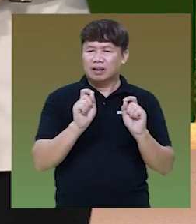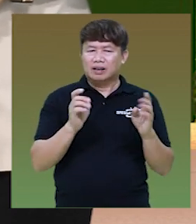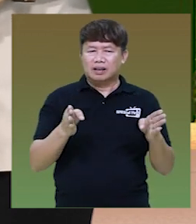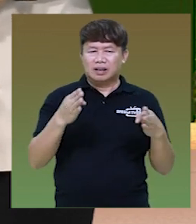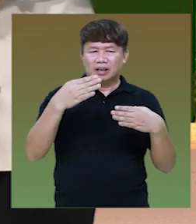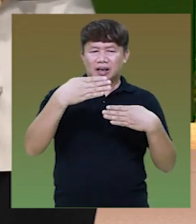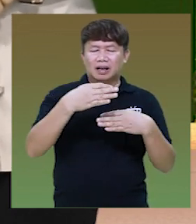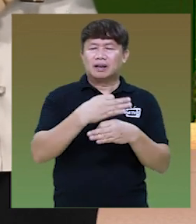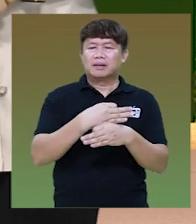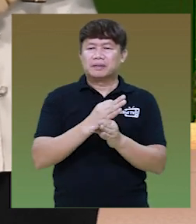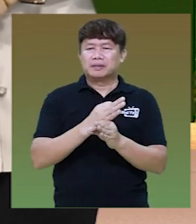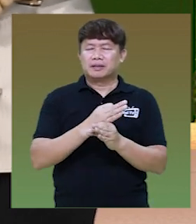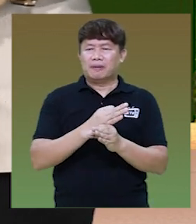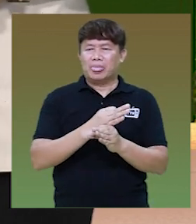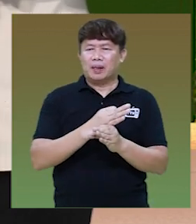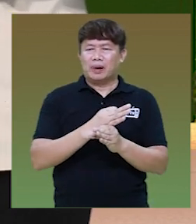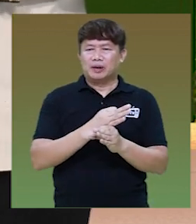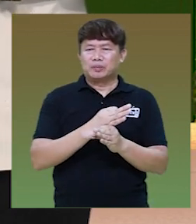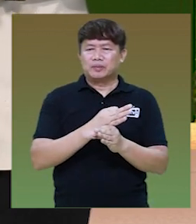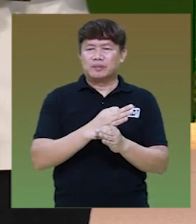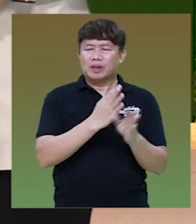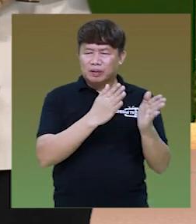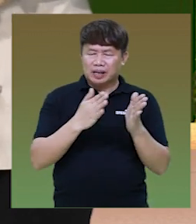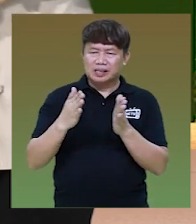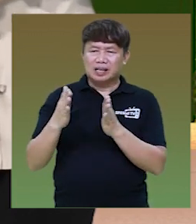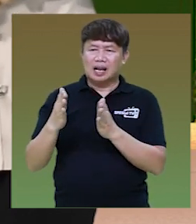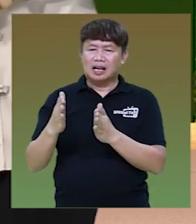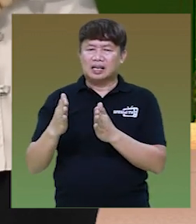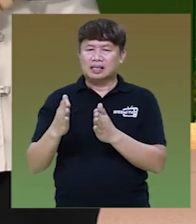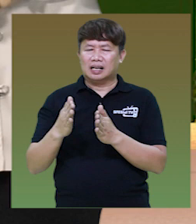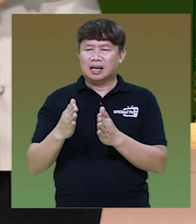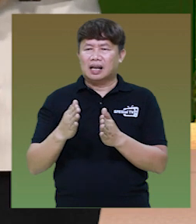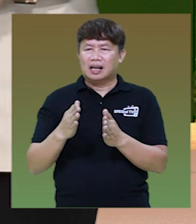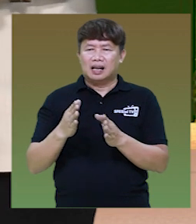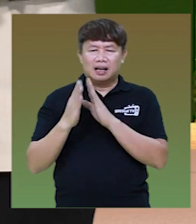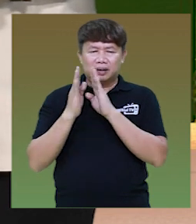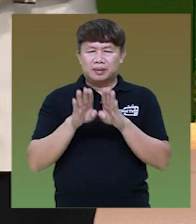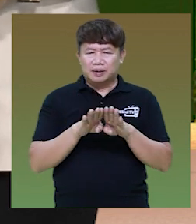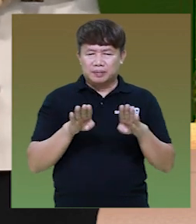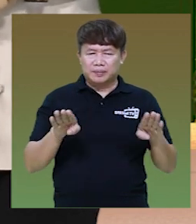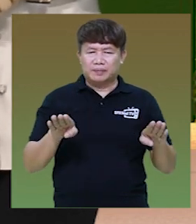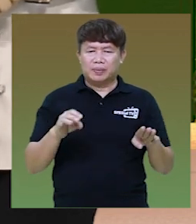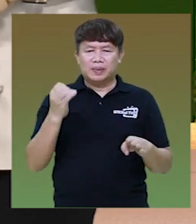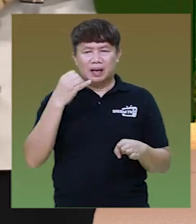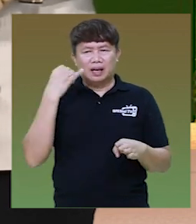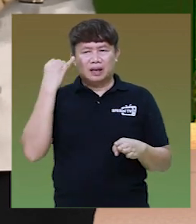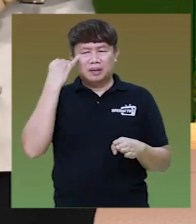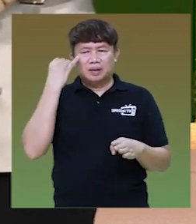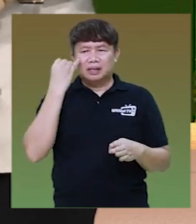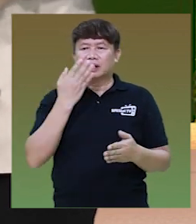and fixed his bed. Jacob was indeed a good boy.